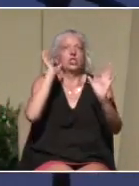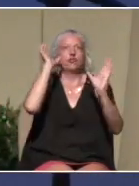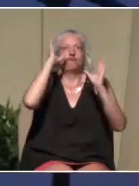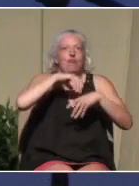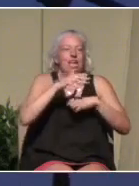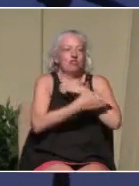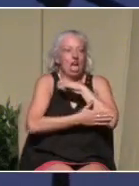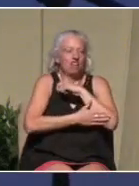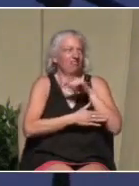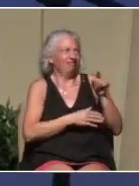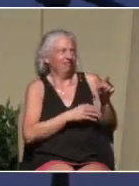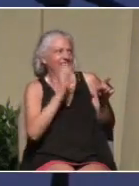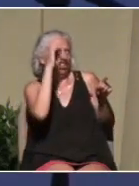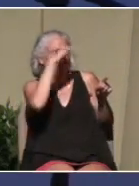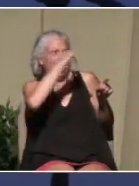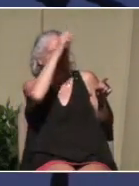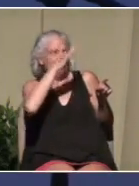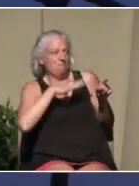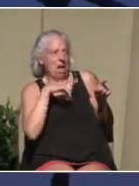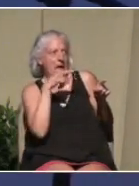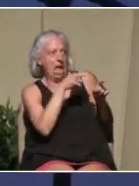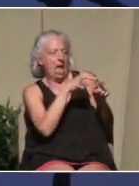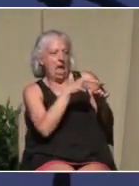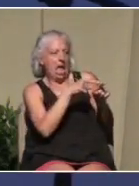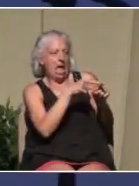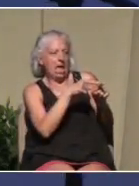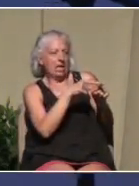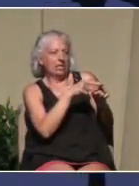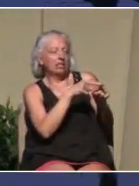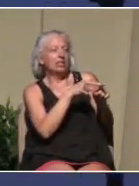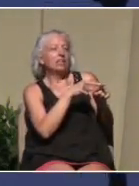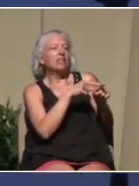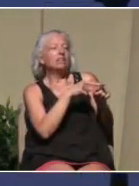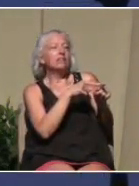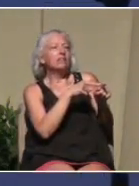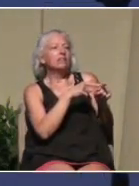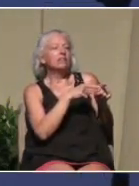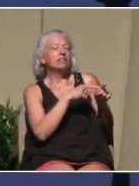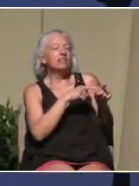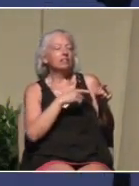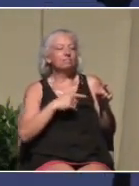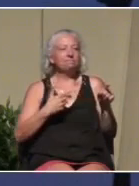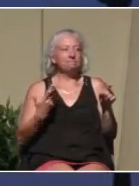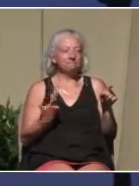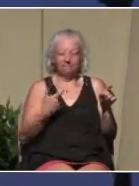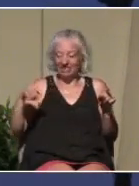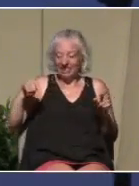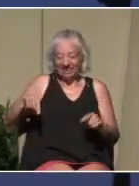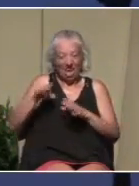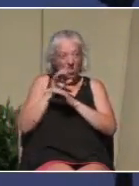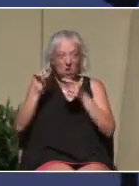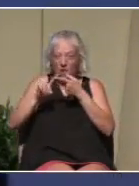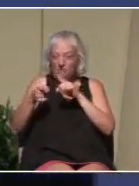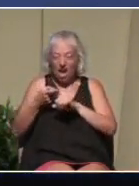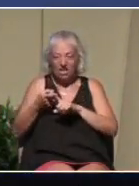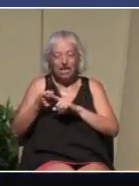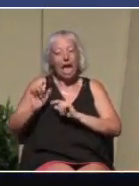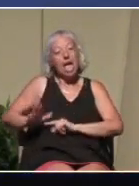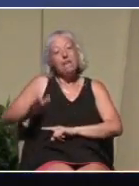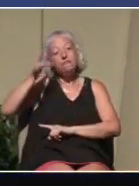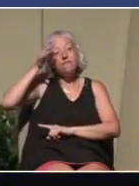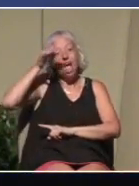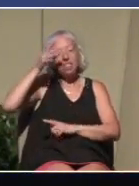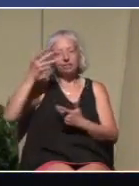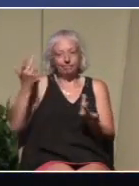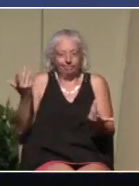with a strange man called C.S. Lewis, whom we call Jack. He doesn't have any friends. His father, I think his father was